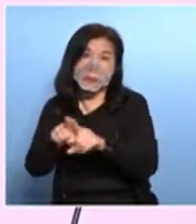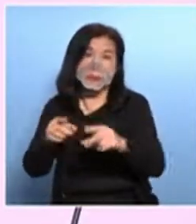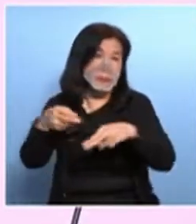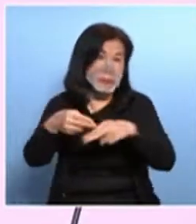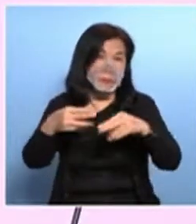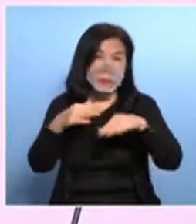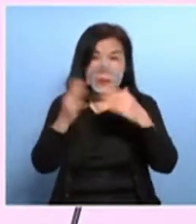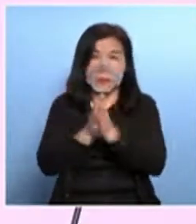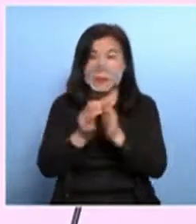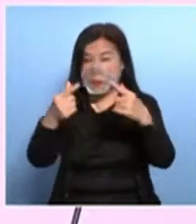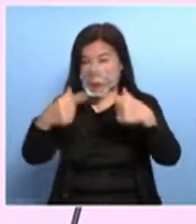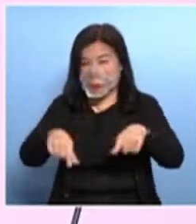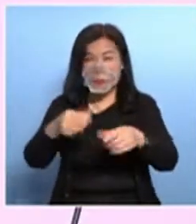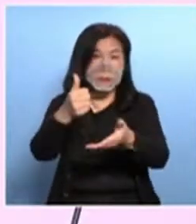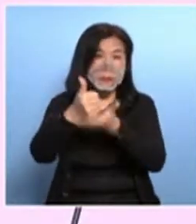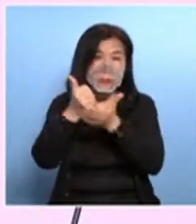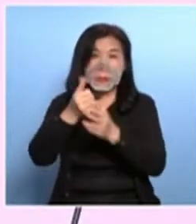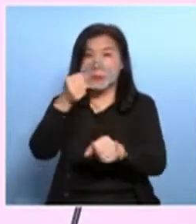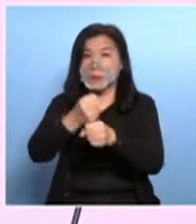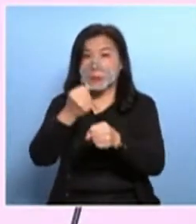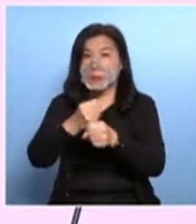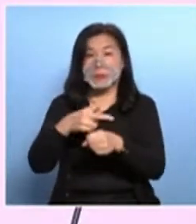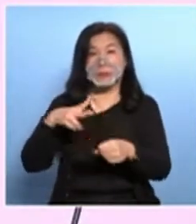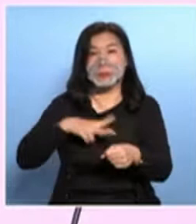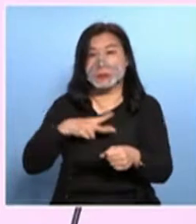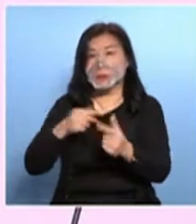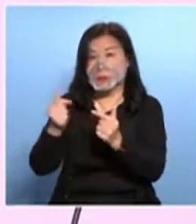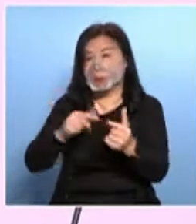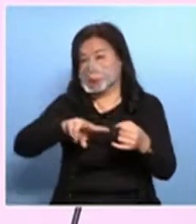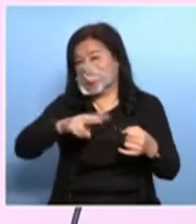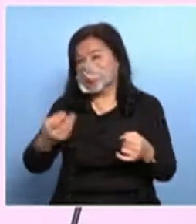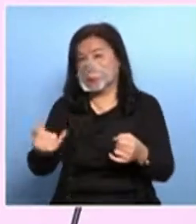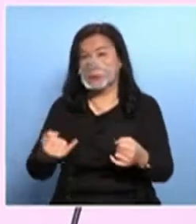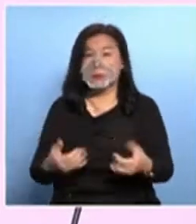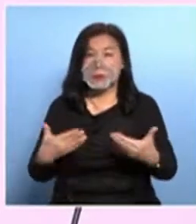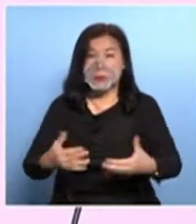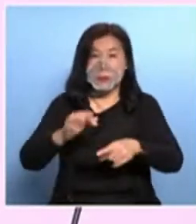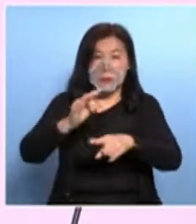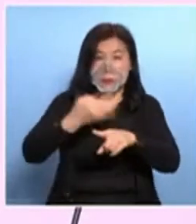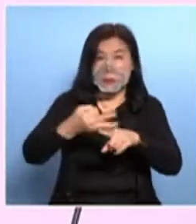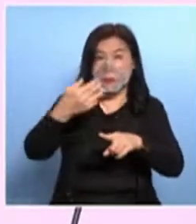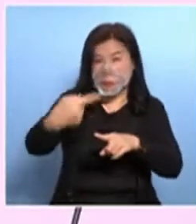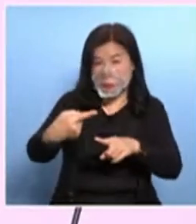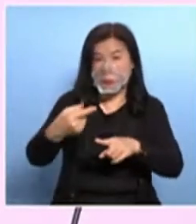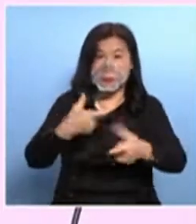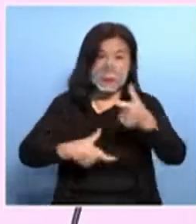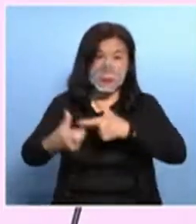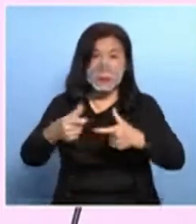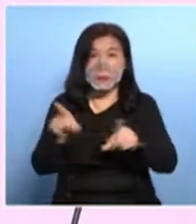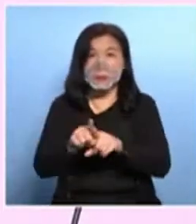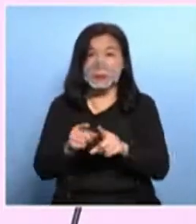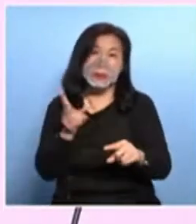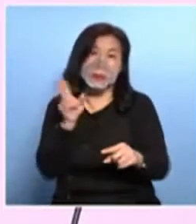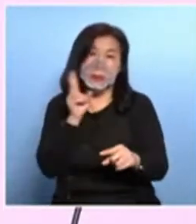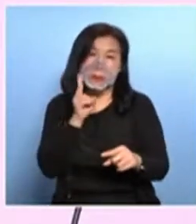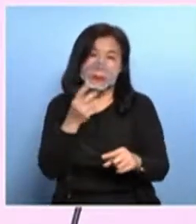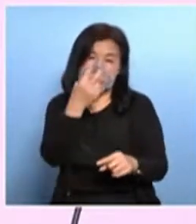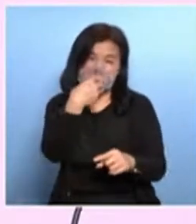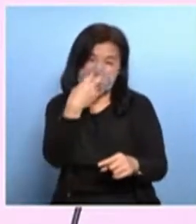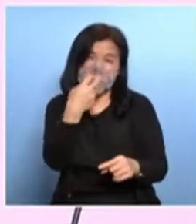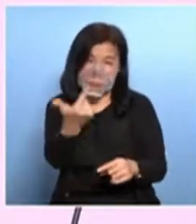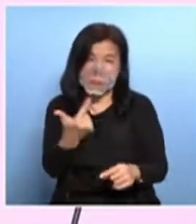term. Unemployment and underemployment situation will also deteriorate. The economic performance in the first quarter is